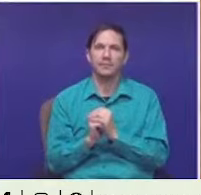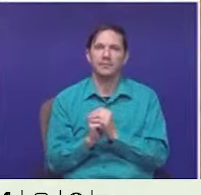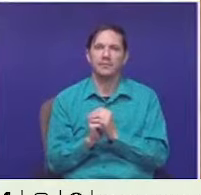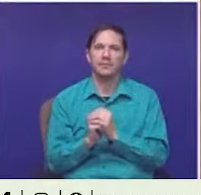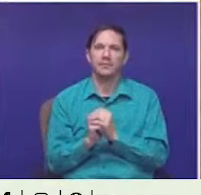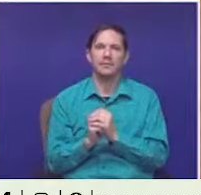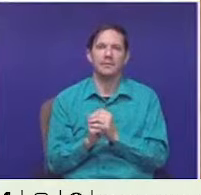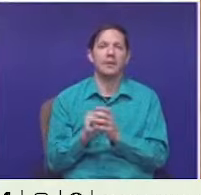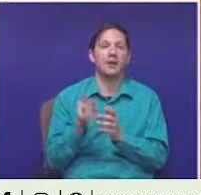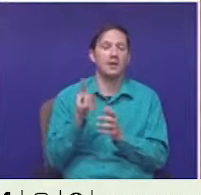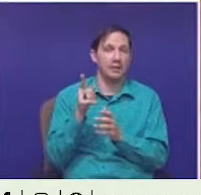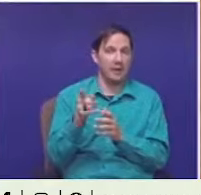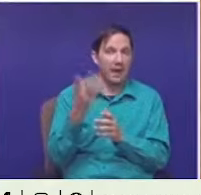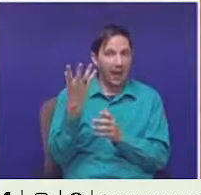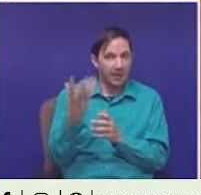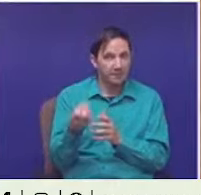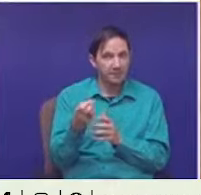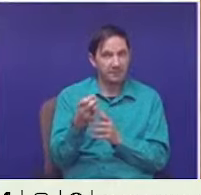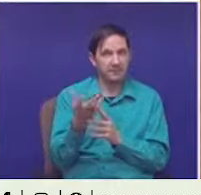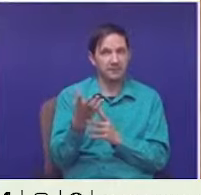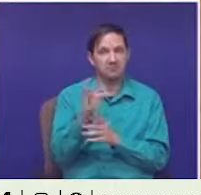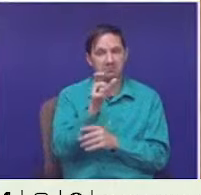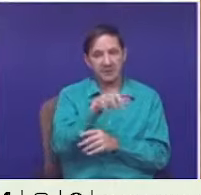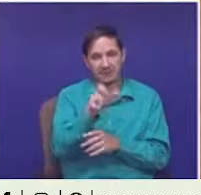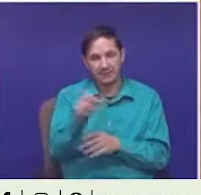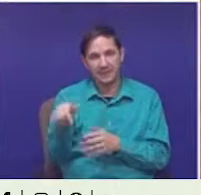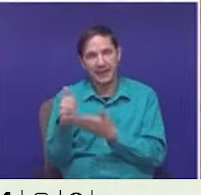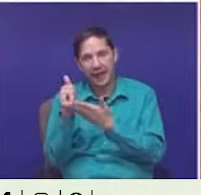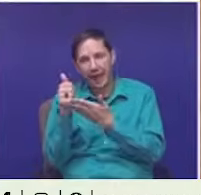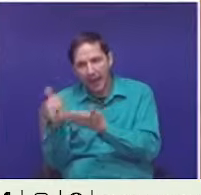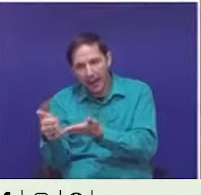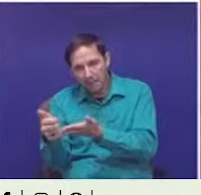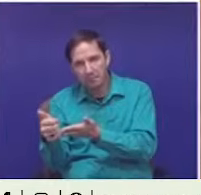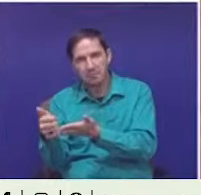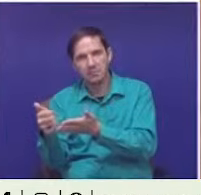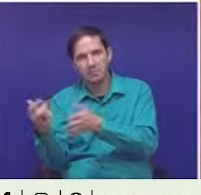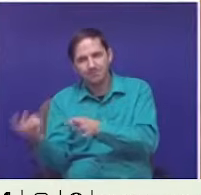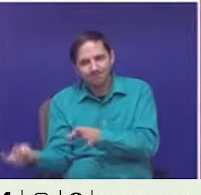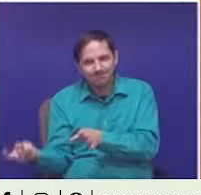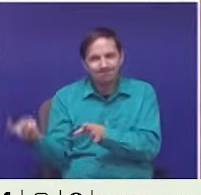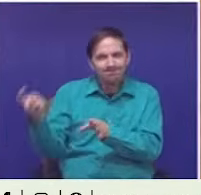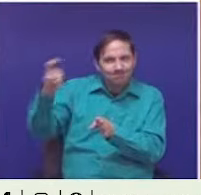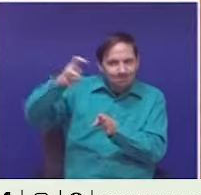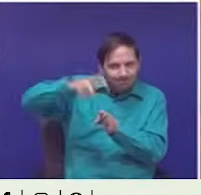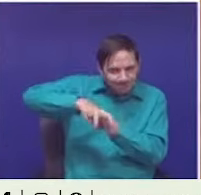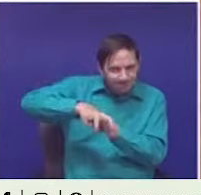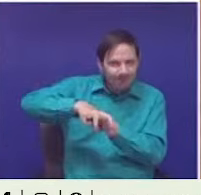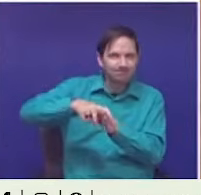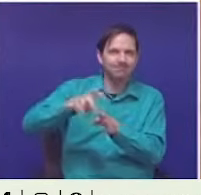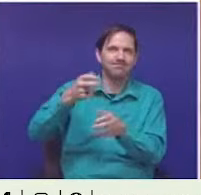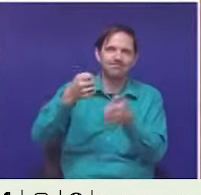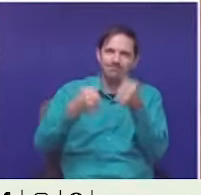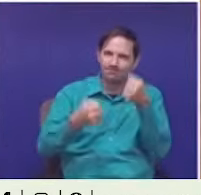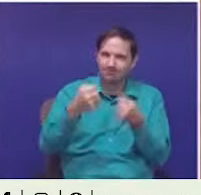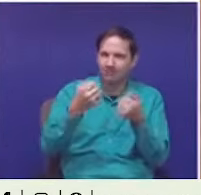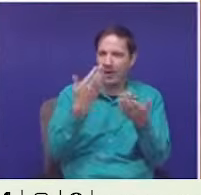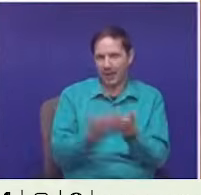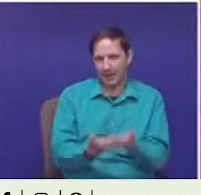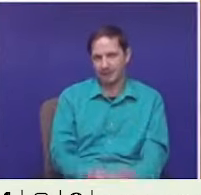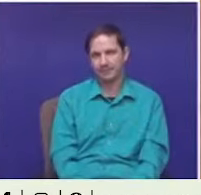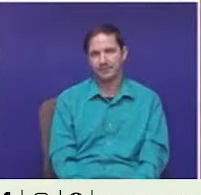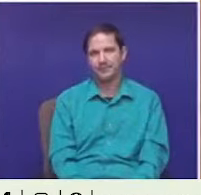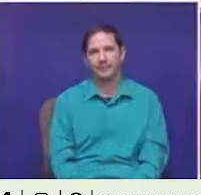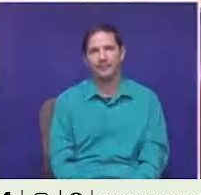they have attendants to assist the learners with special needs in those vehicles? I thank you.